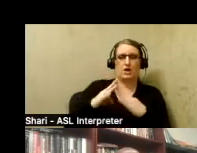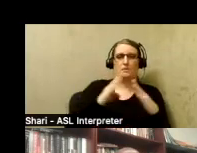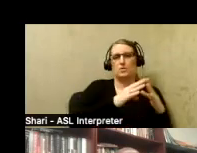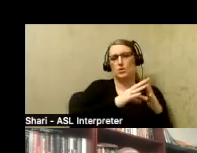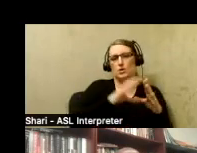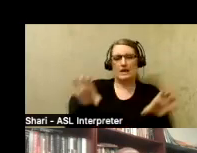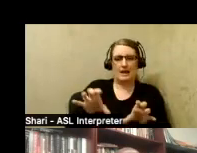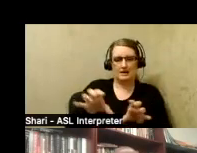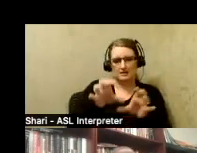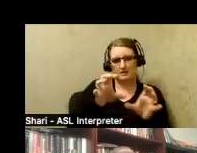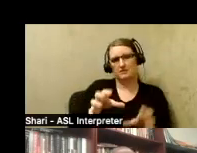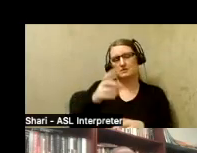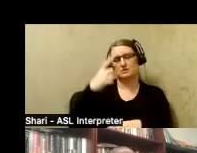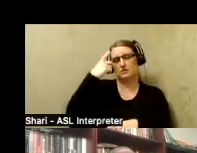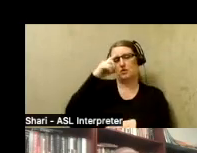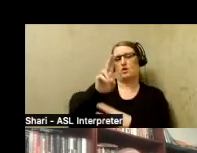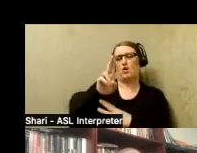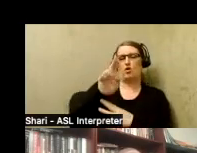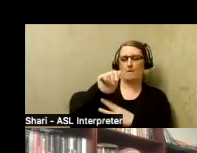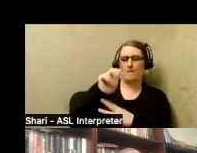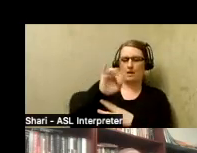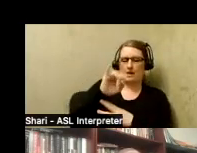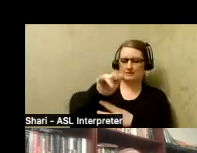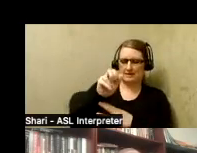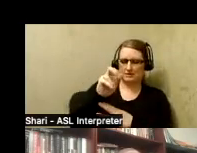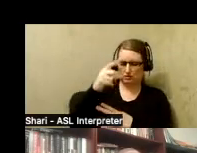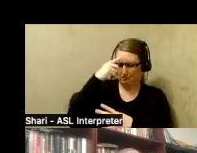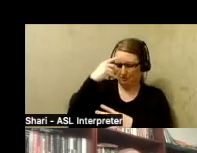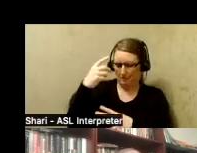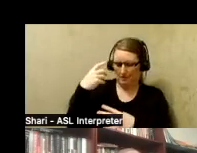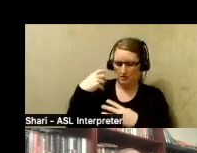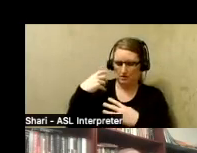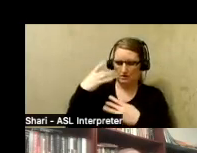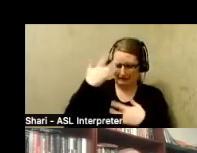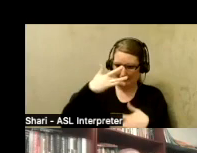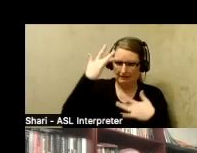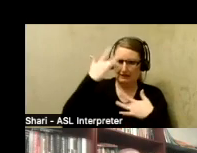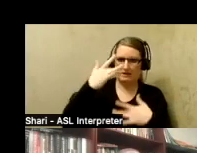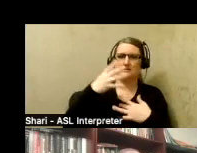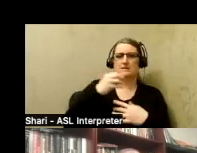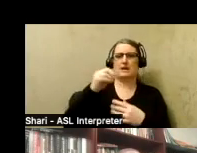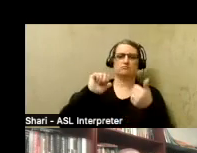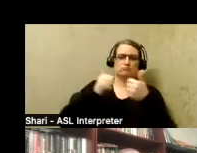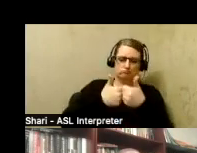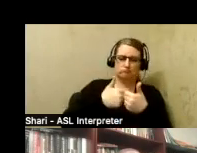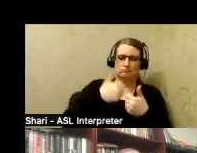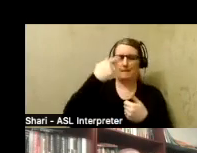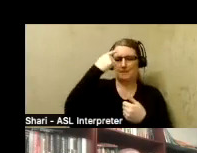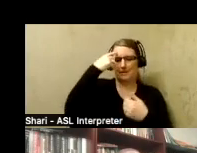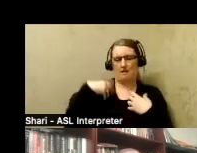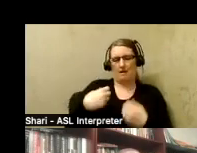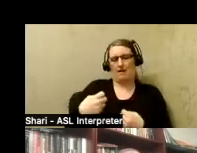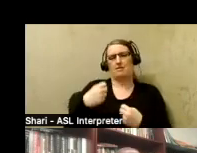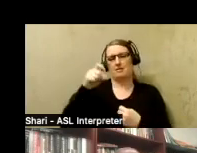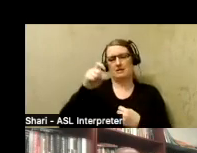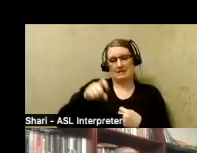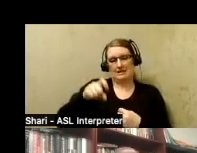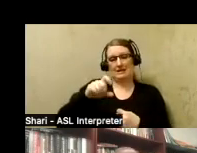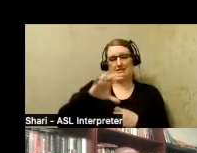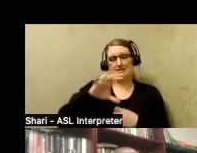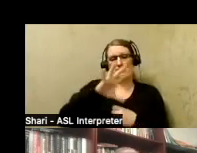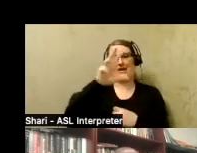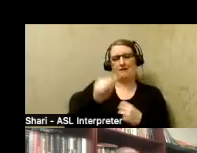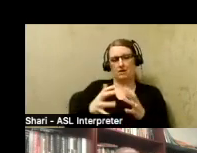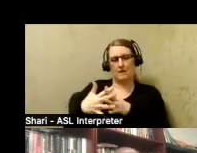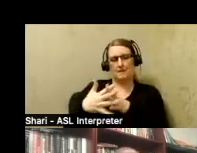between urbanization and mental illness, and consequently sought to address the mental health care needs of African Americans in